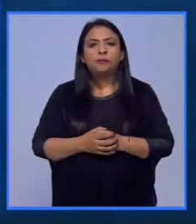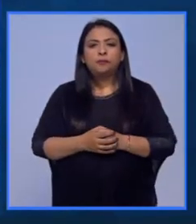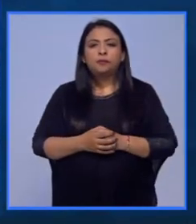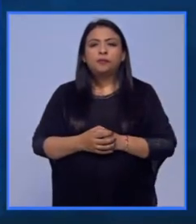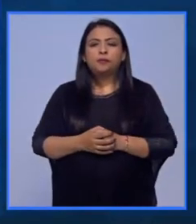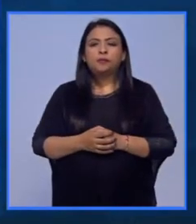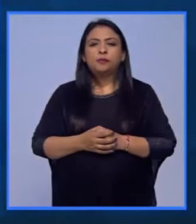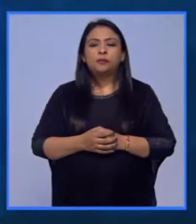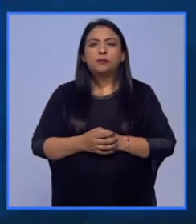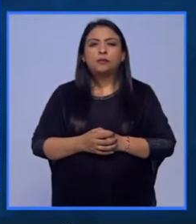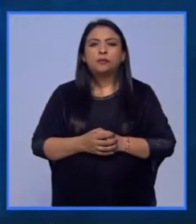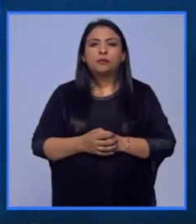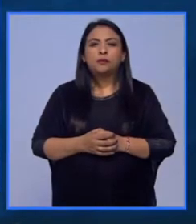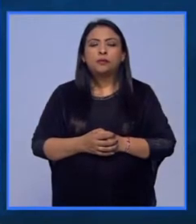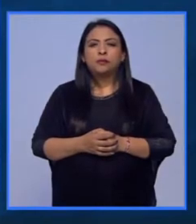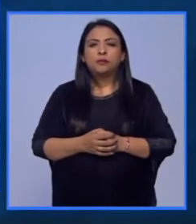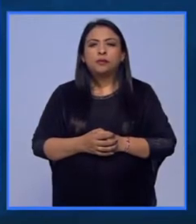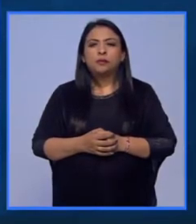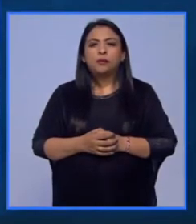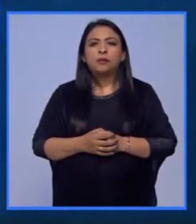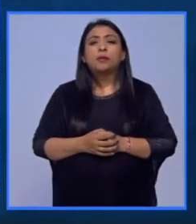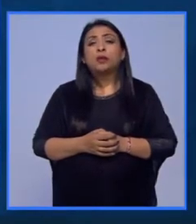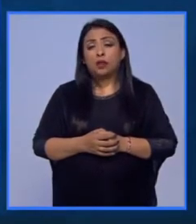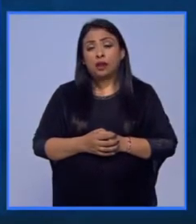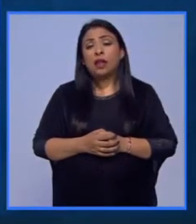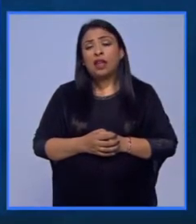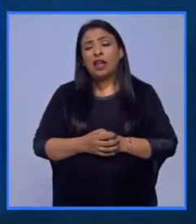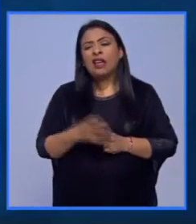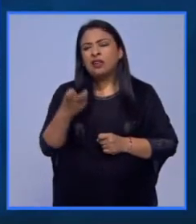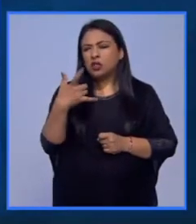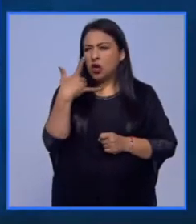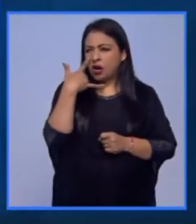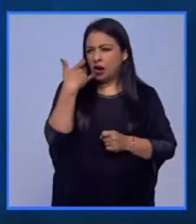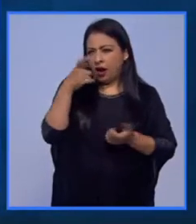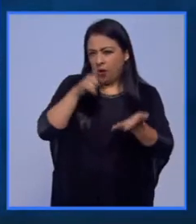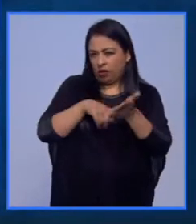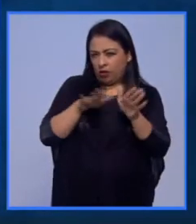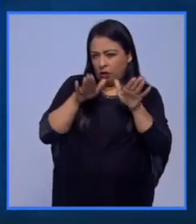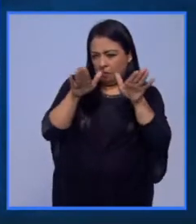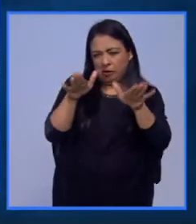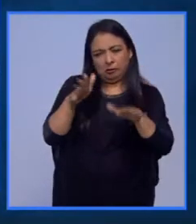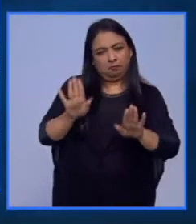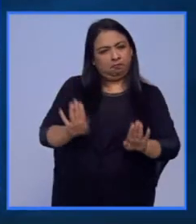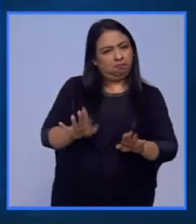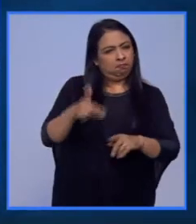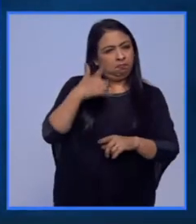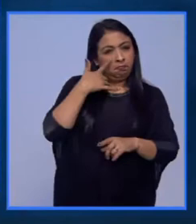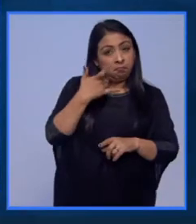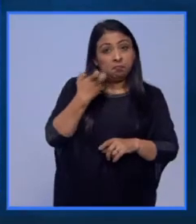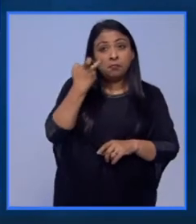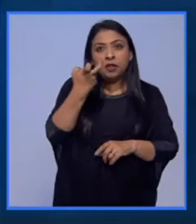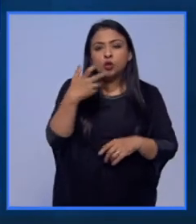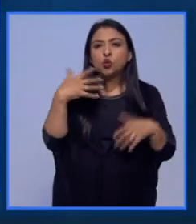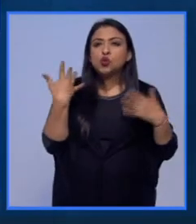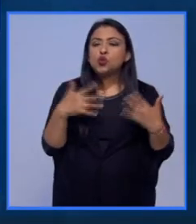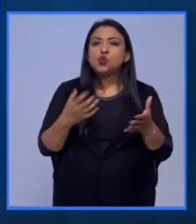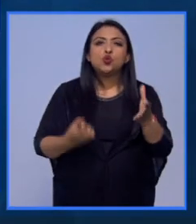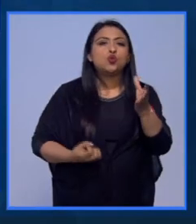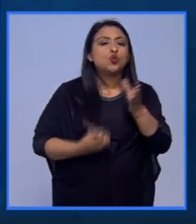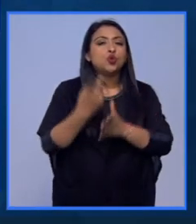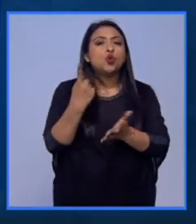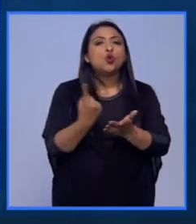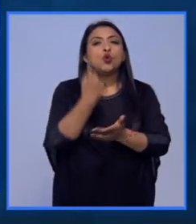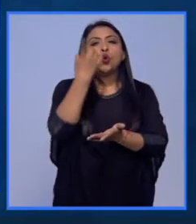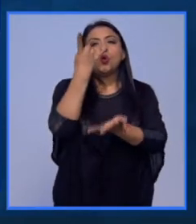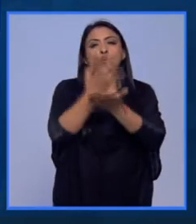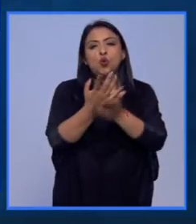it's not stressful, which is quite something at an airport. That should be an exceptional thing.